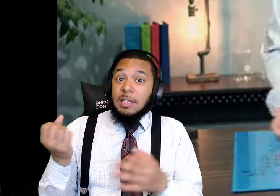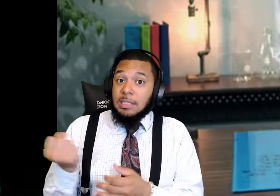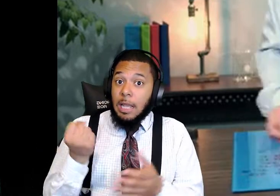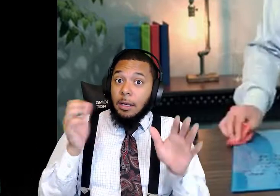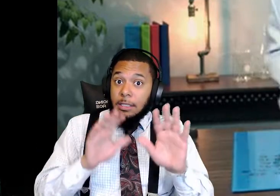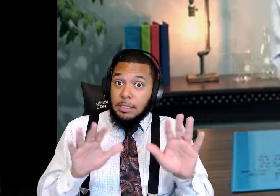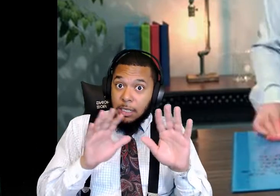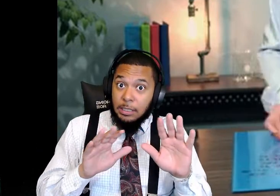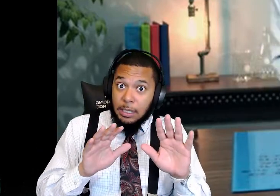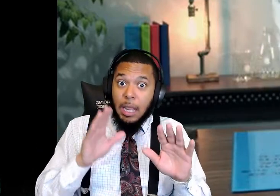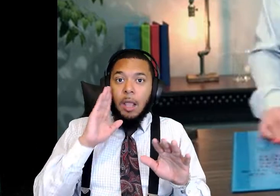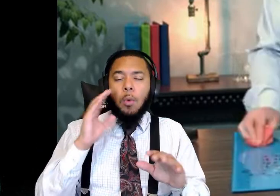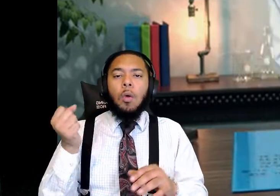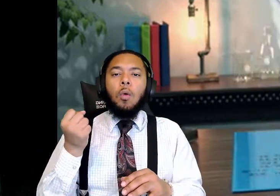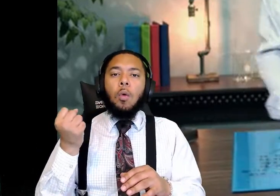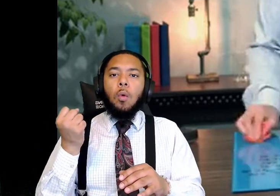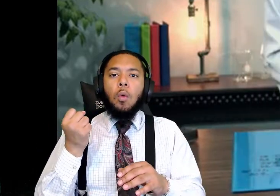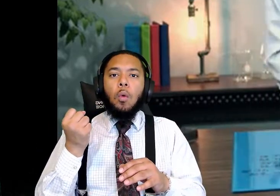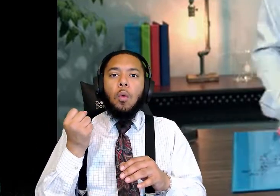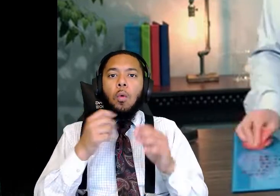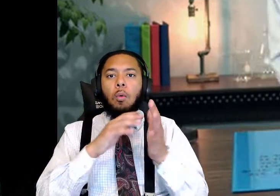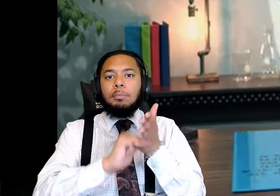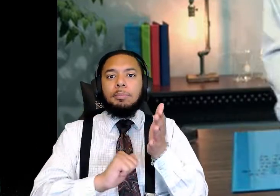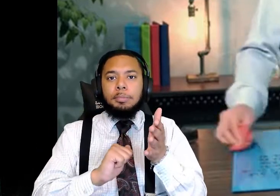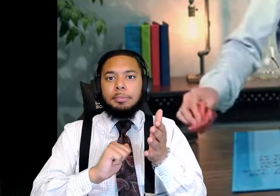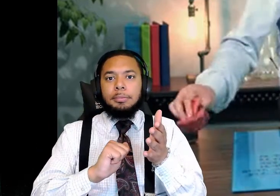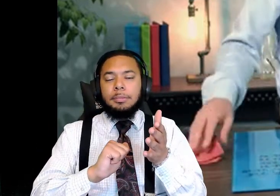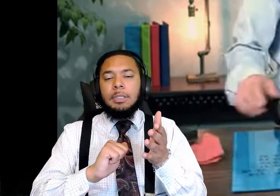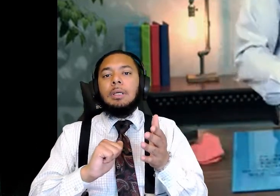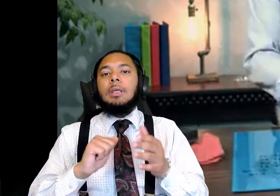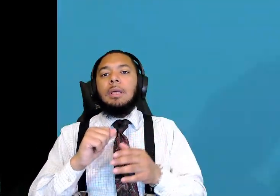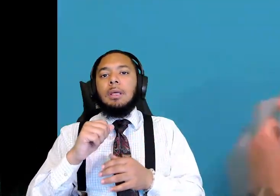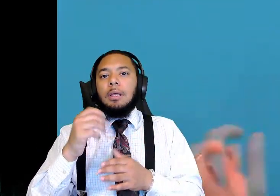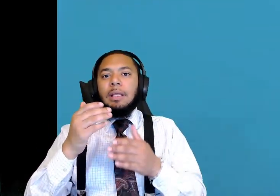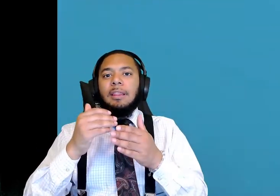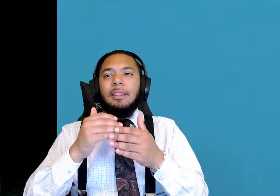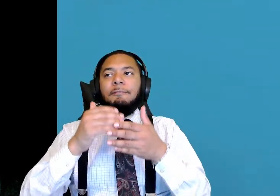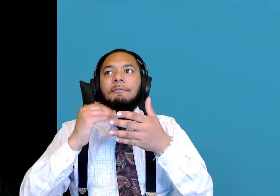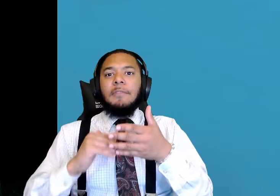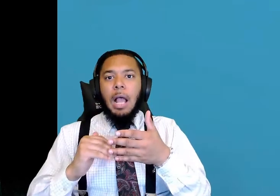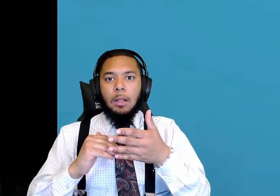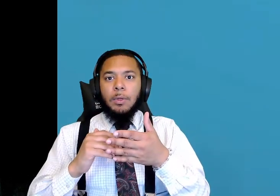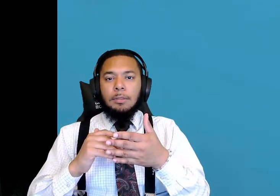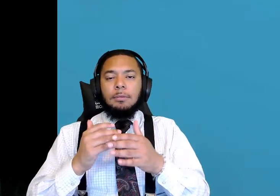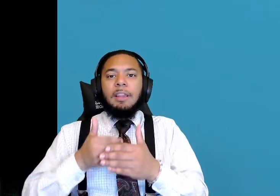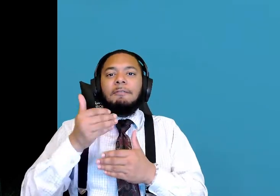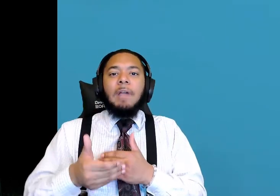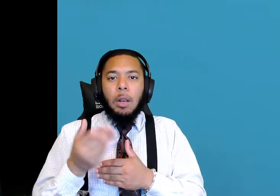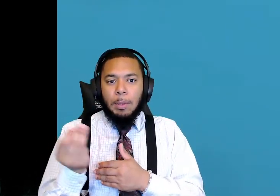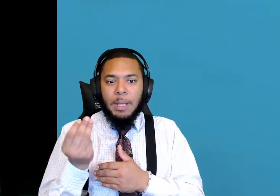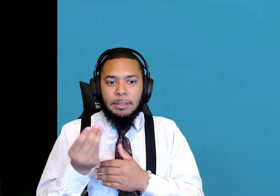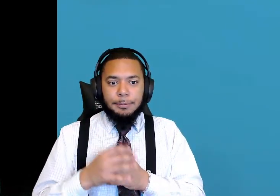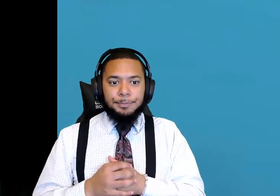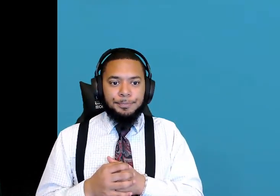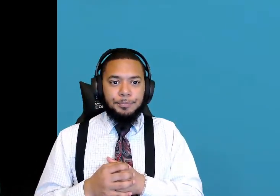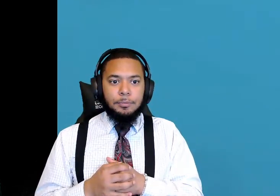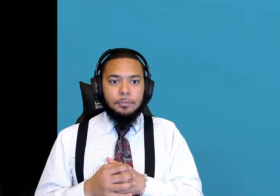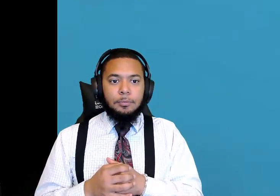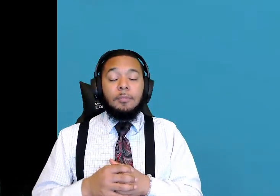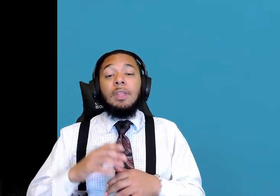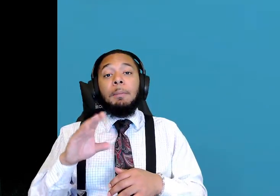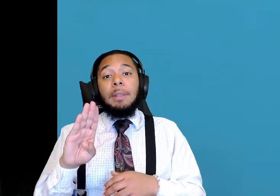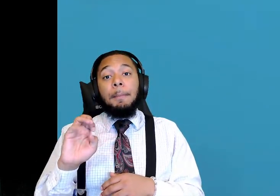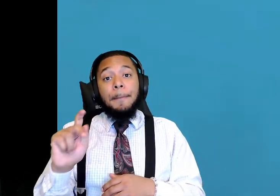the next weekday. All these payments, Luckily, what the bank is going to do is add it all up for